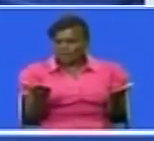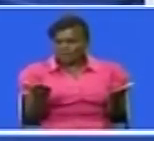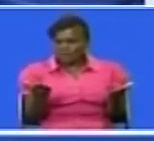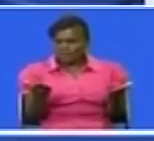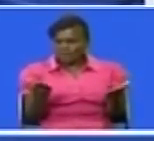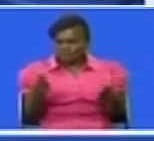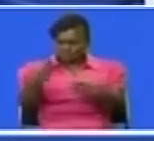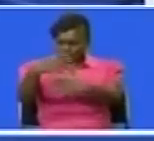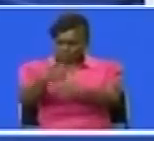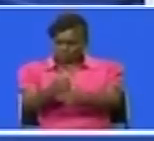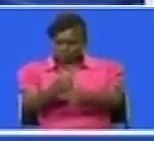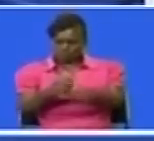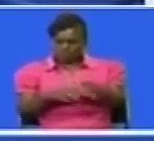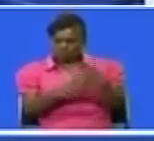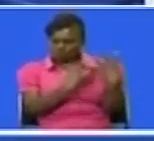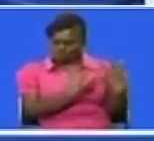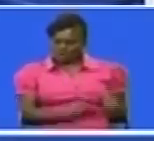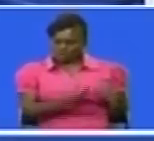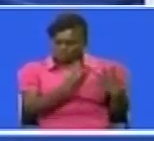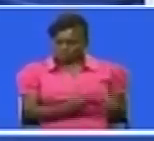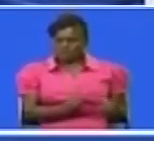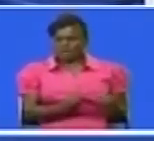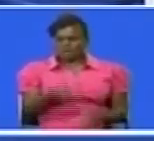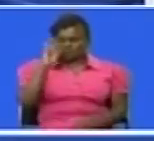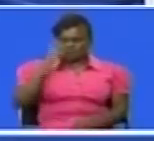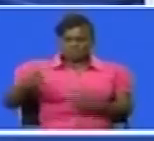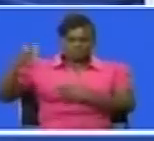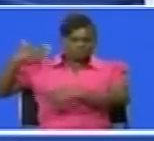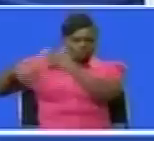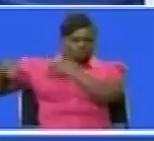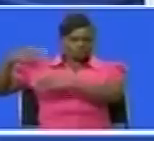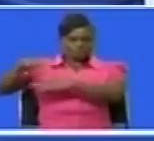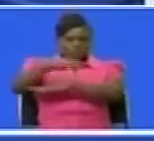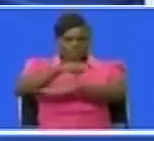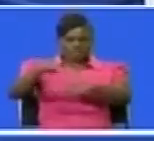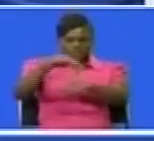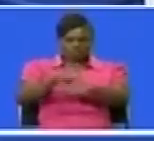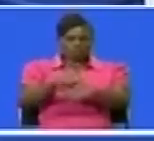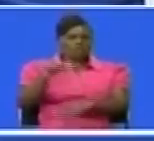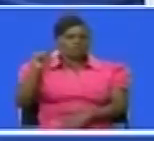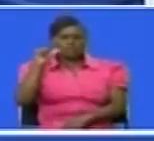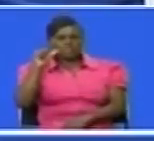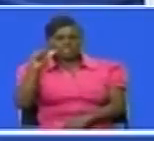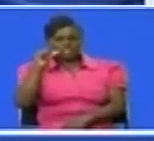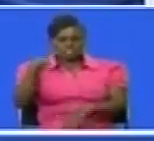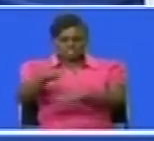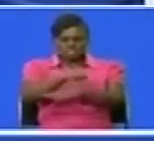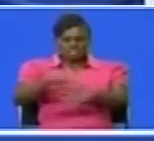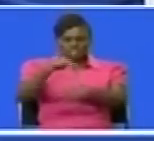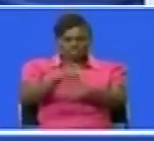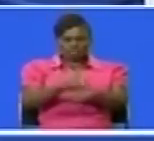were rather extractive in nature. Yeah. And if you look at the history of the nation state, the British nation state is not through